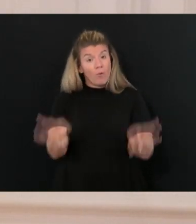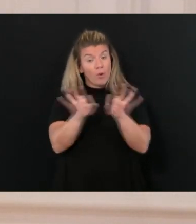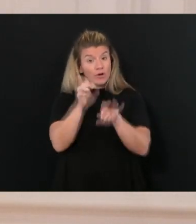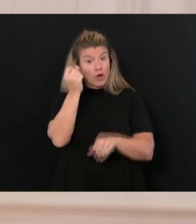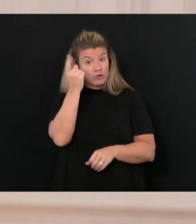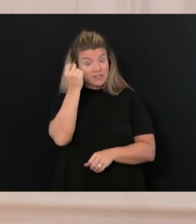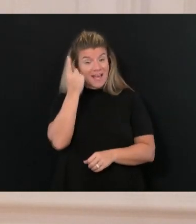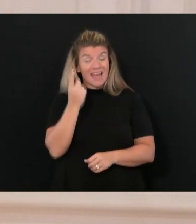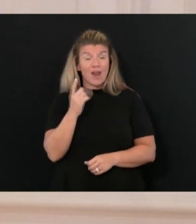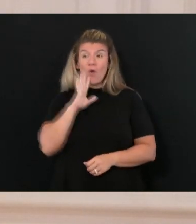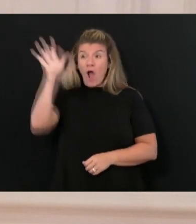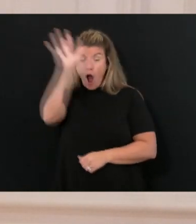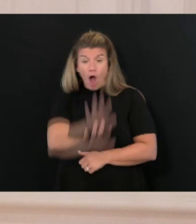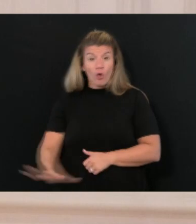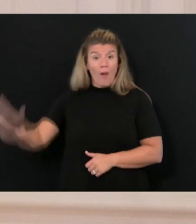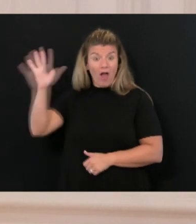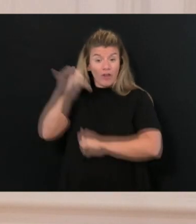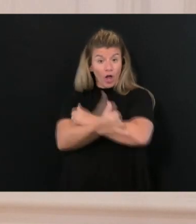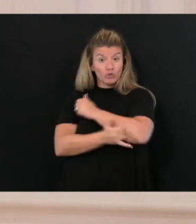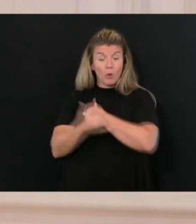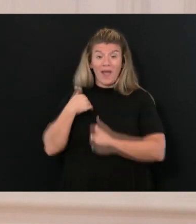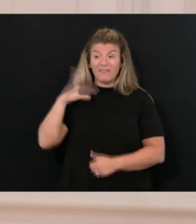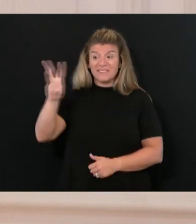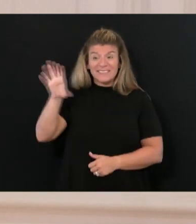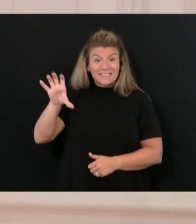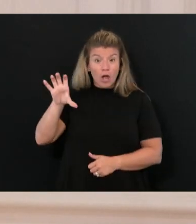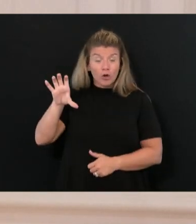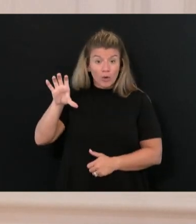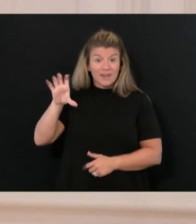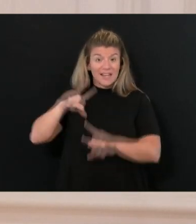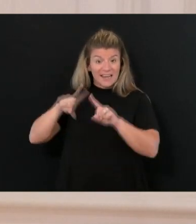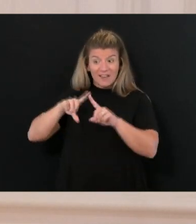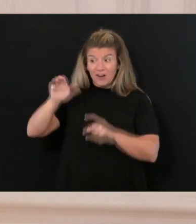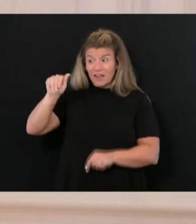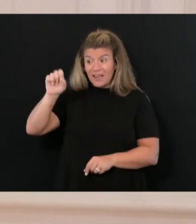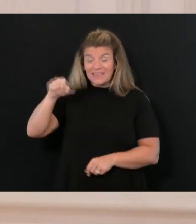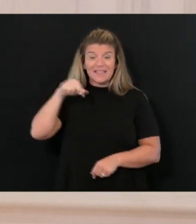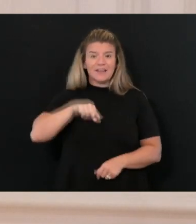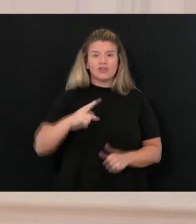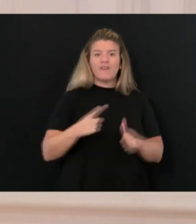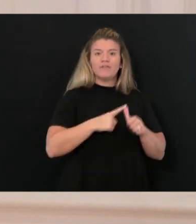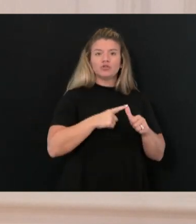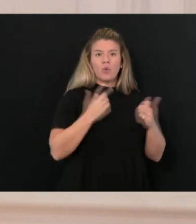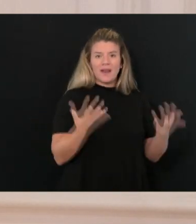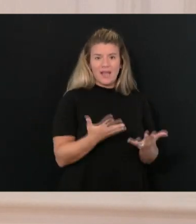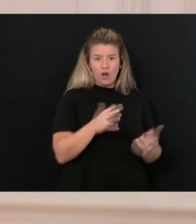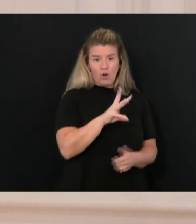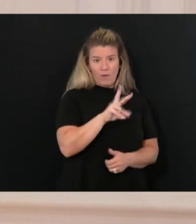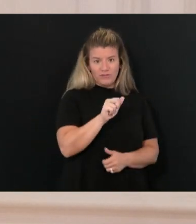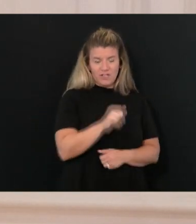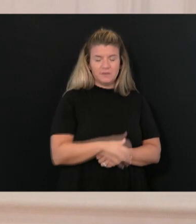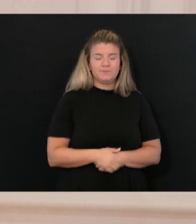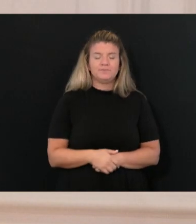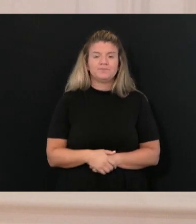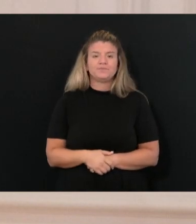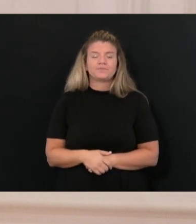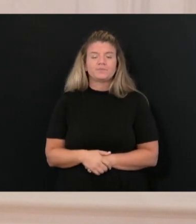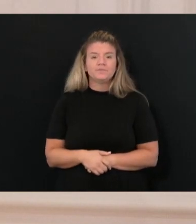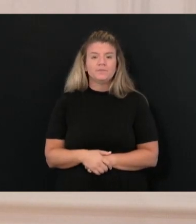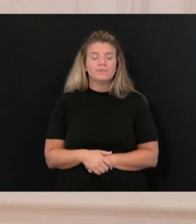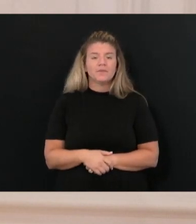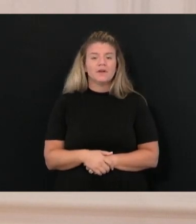about 600 cases, and this is the first case that we've had in West Virginia. And lastly, the governor brought up the use